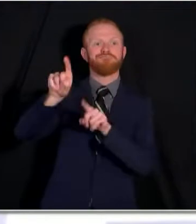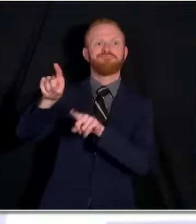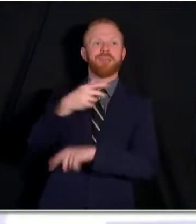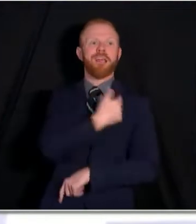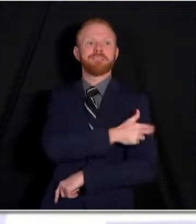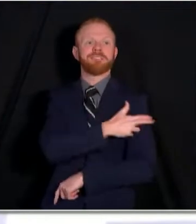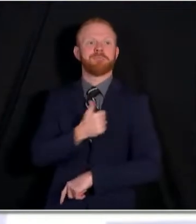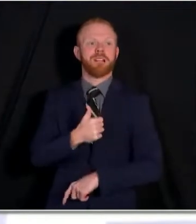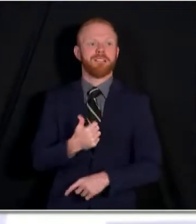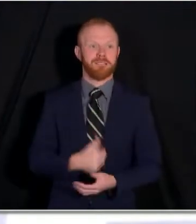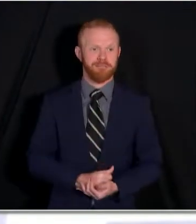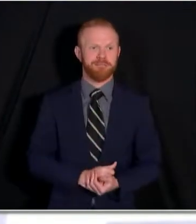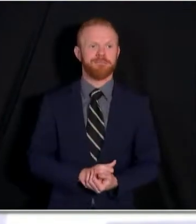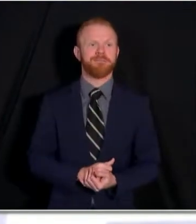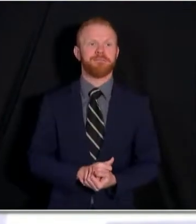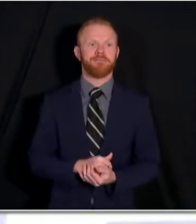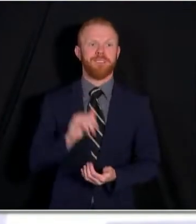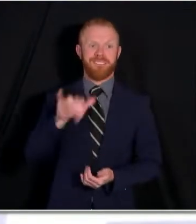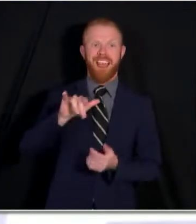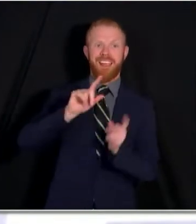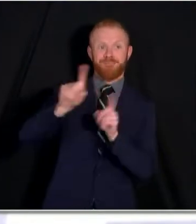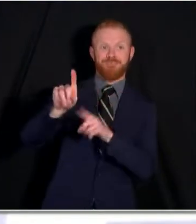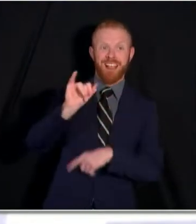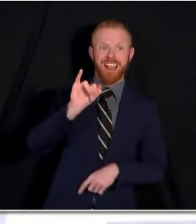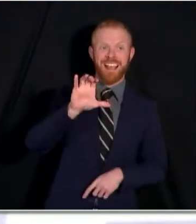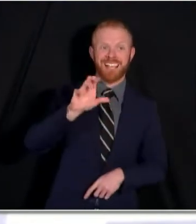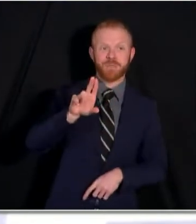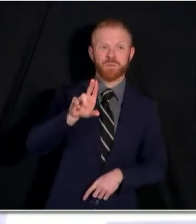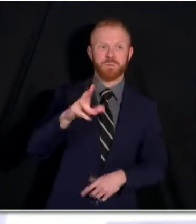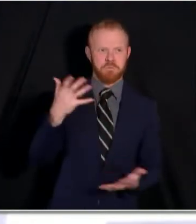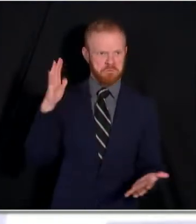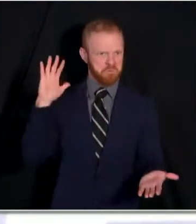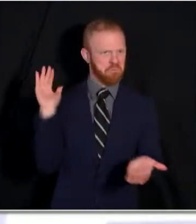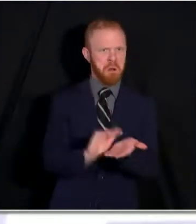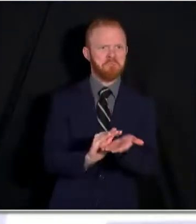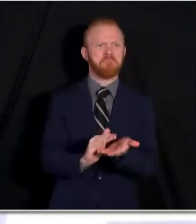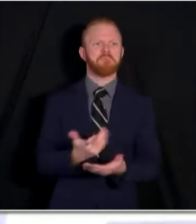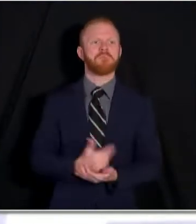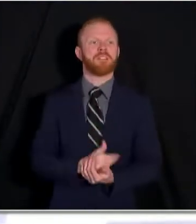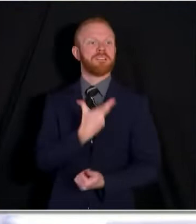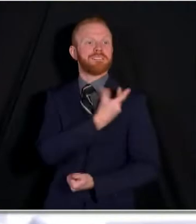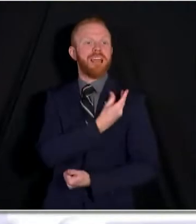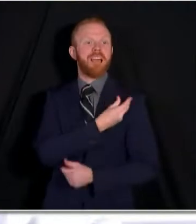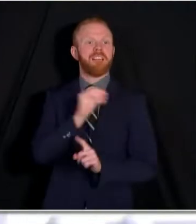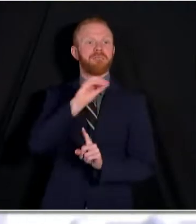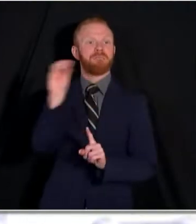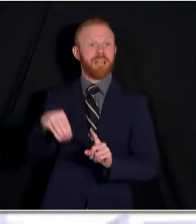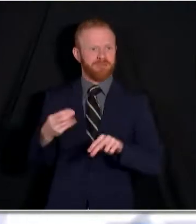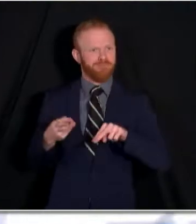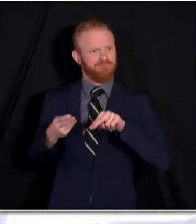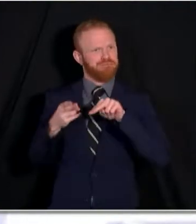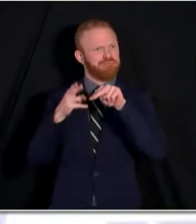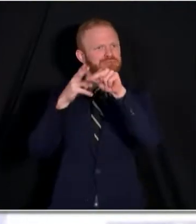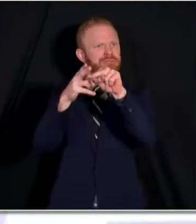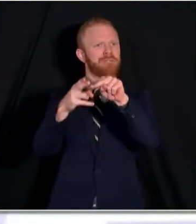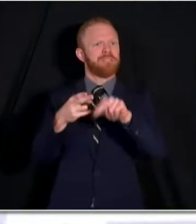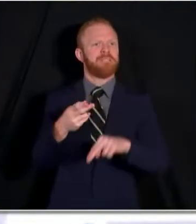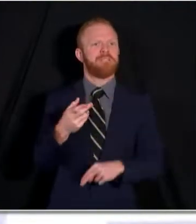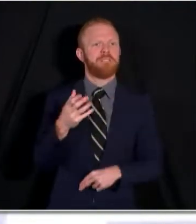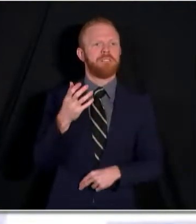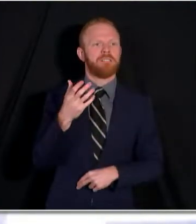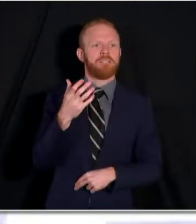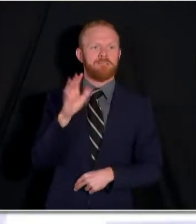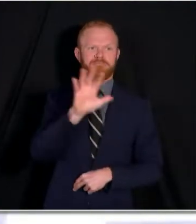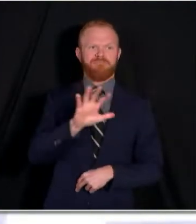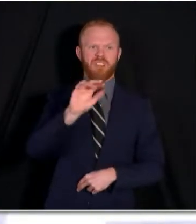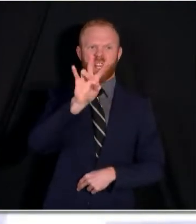of people in our ICUs. We have seen vaccination rate increase. There are only 7 jurisdictions in the world that have